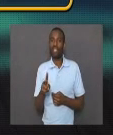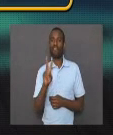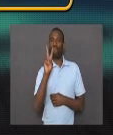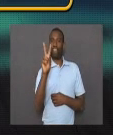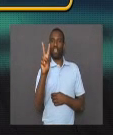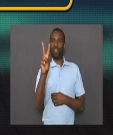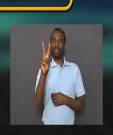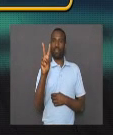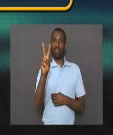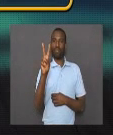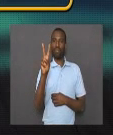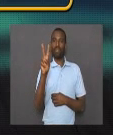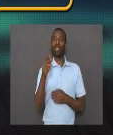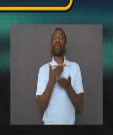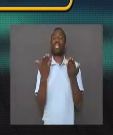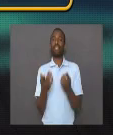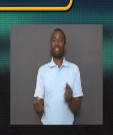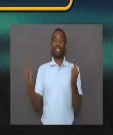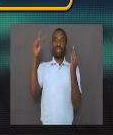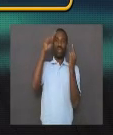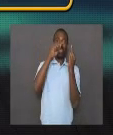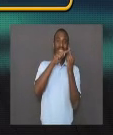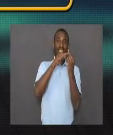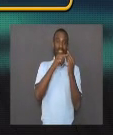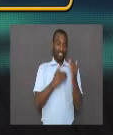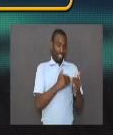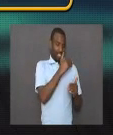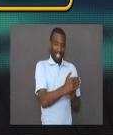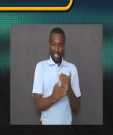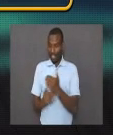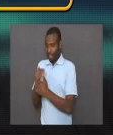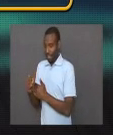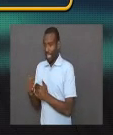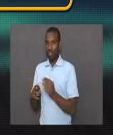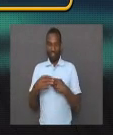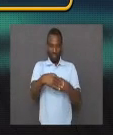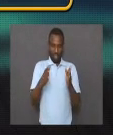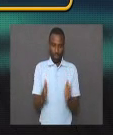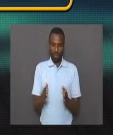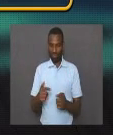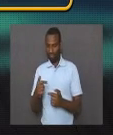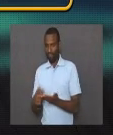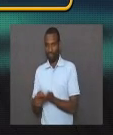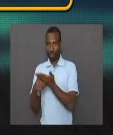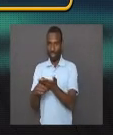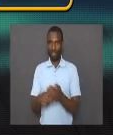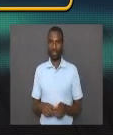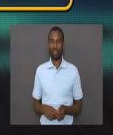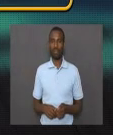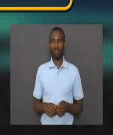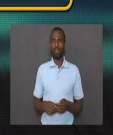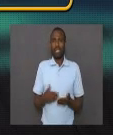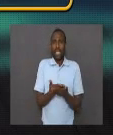v towards the side of the box. The particle